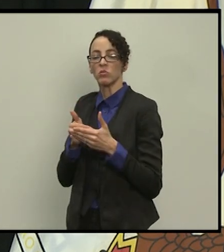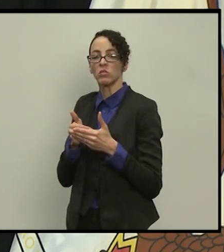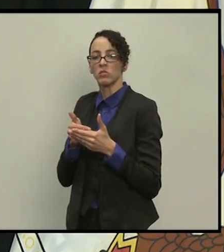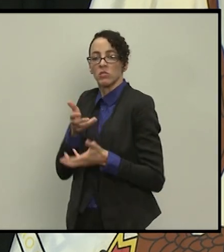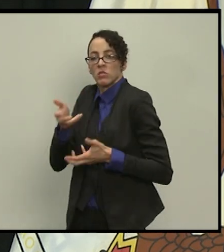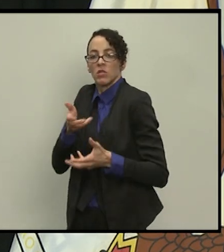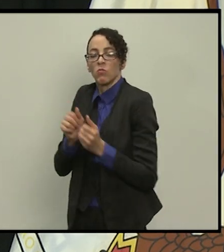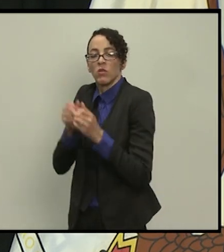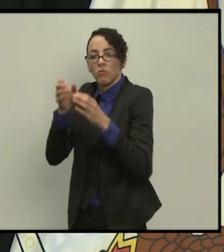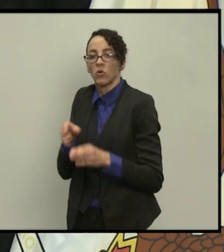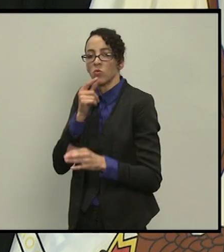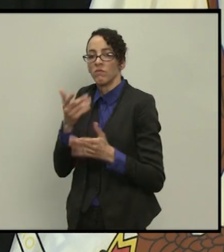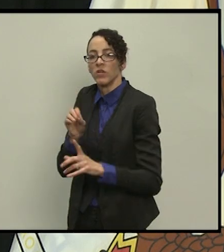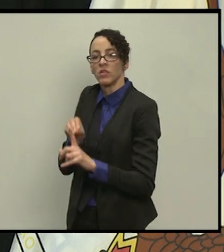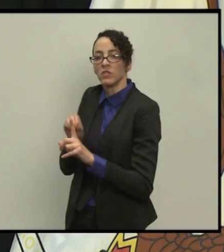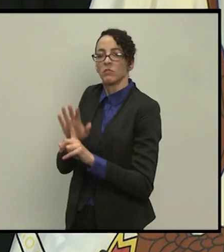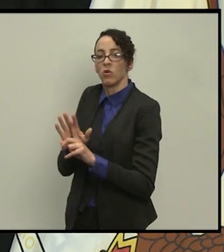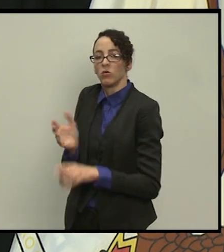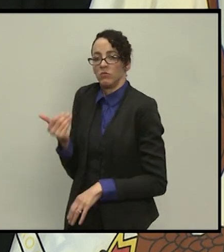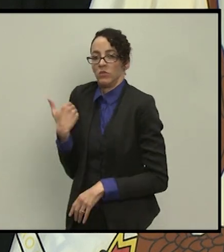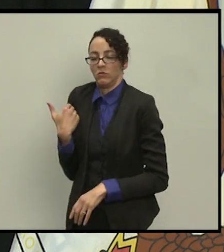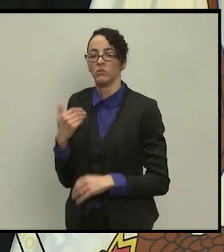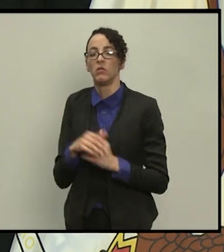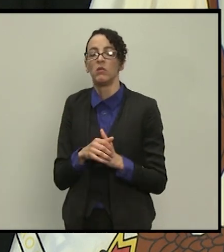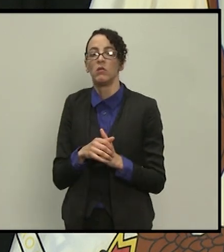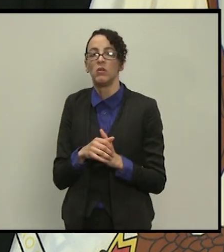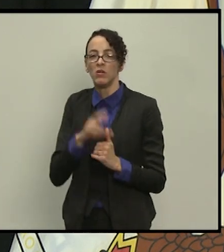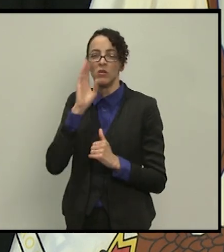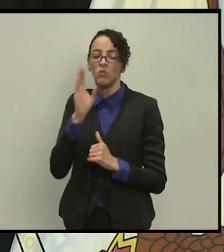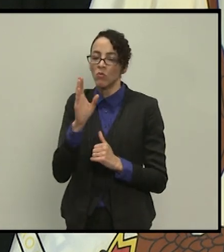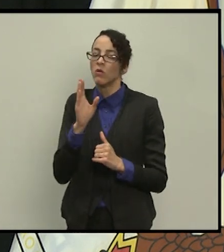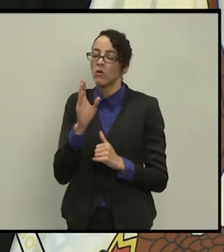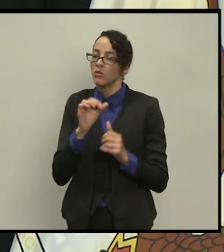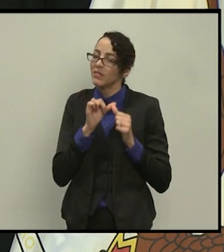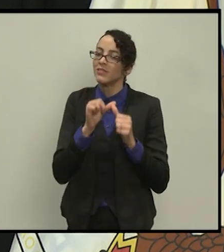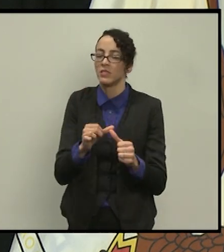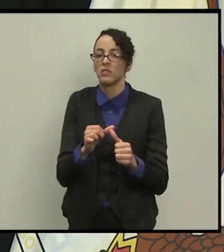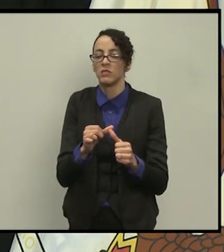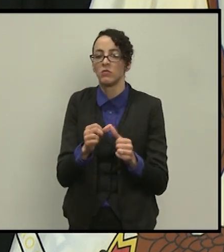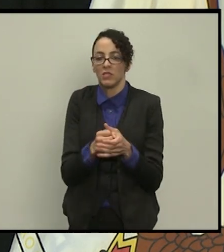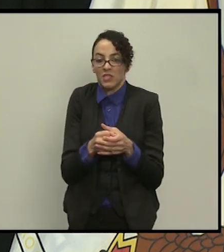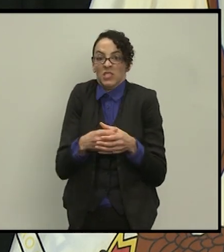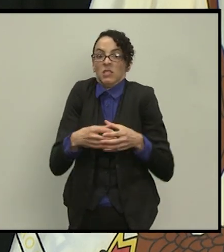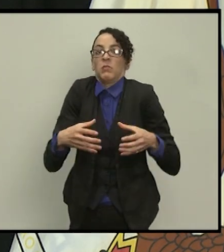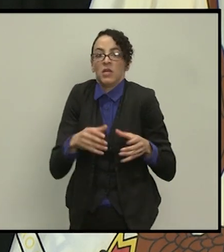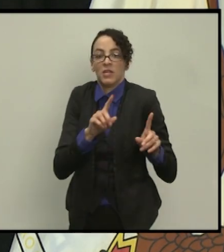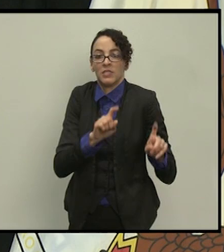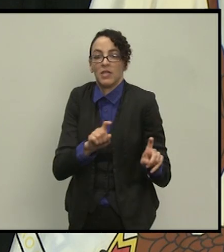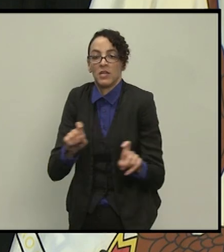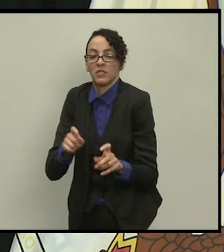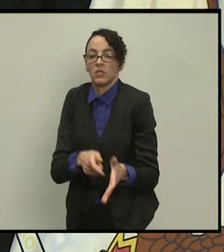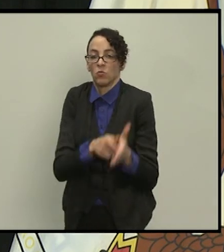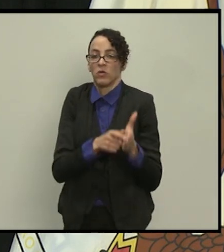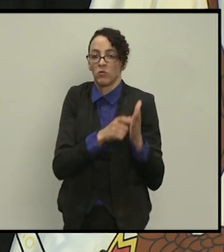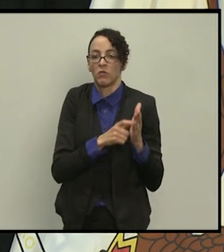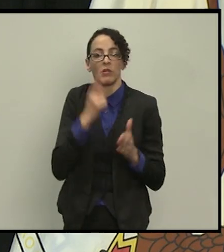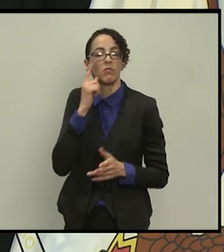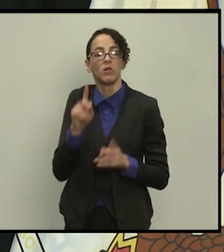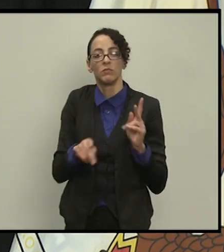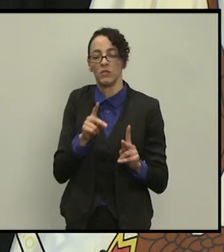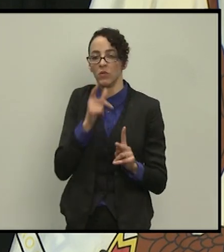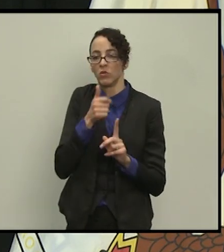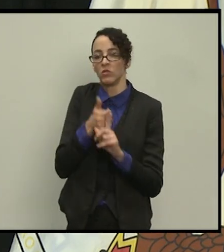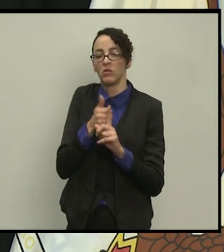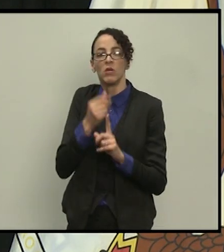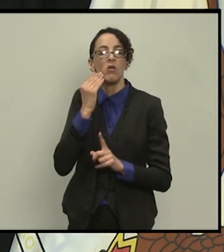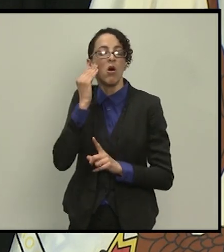expanding our testing criteria, including for people experiencing homelessness. Thank you. The next question